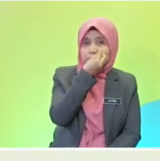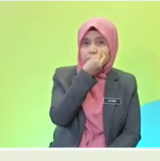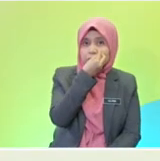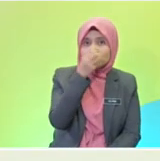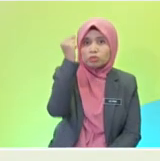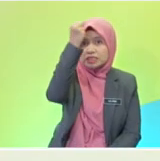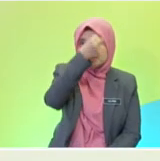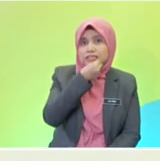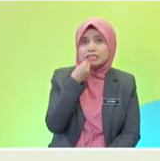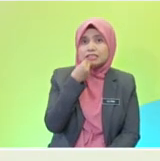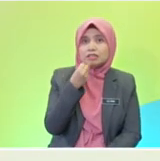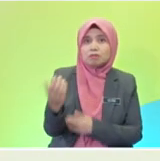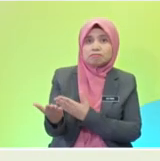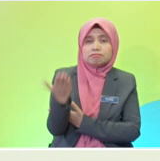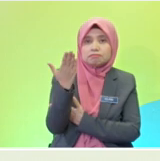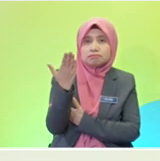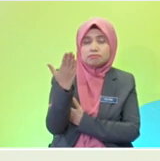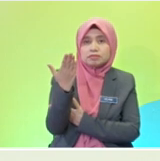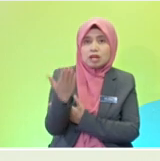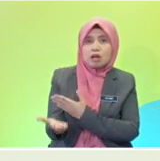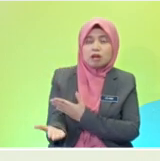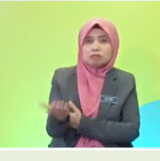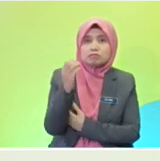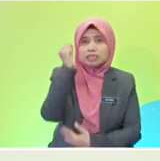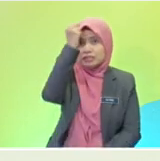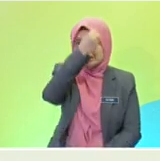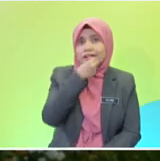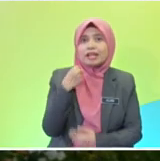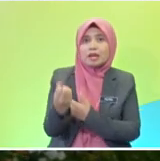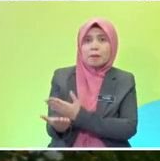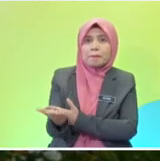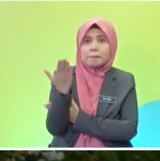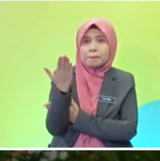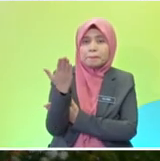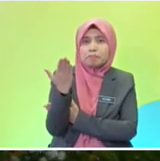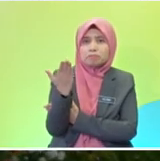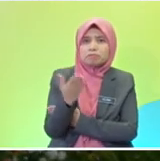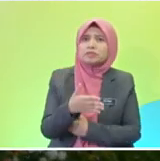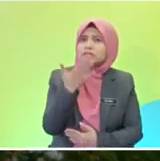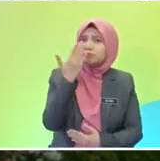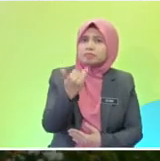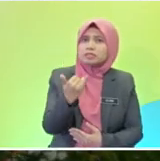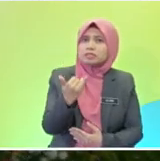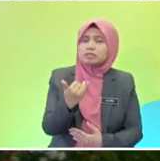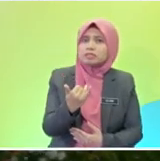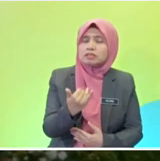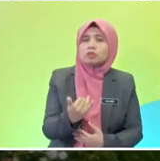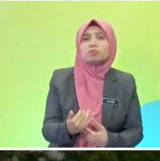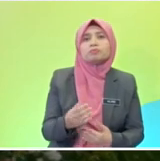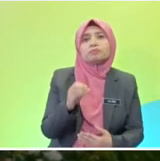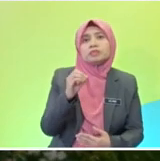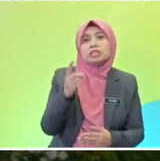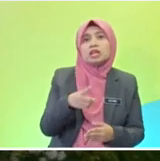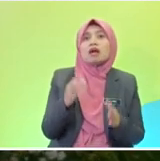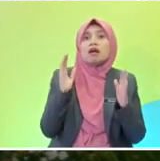morning glory. Teacher, why is it called morning glory? Does it come out only in the morning? Yes. Oh, it does. It will bloom in the